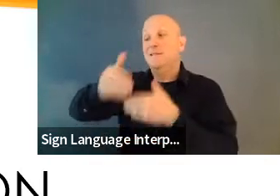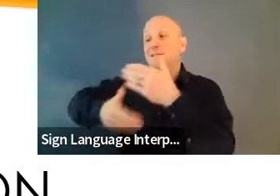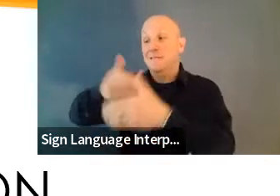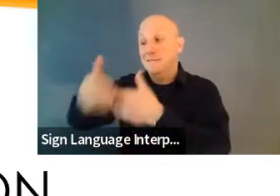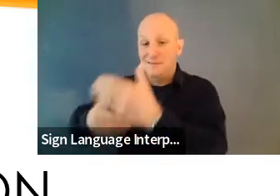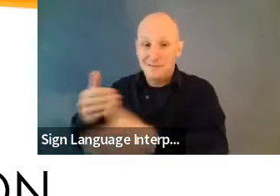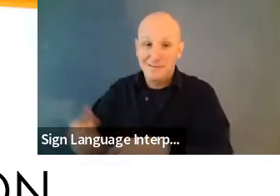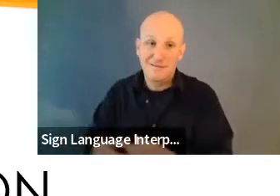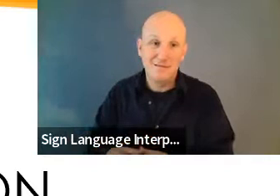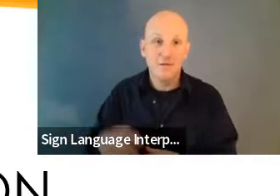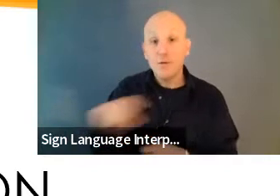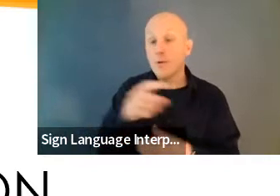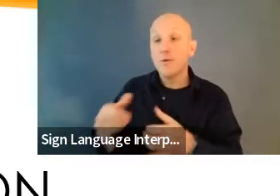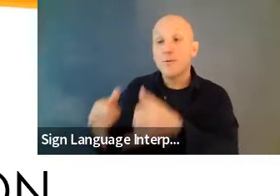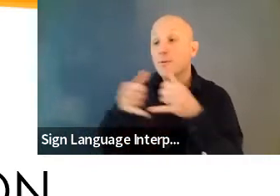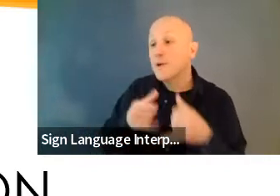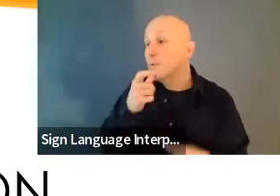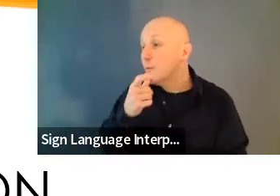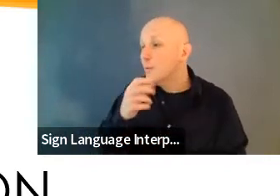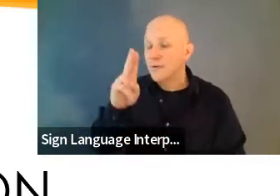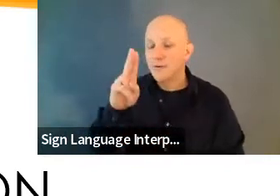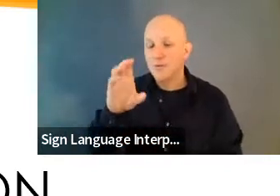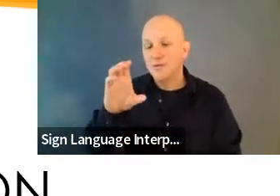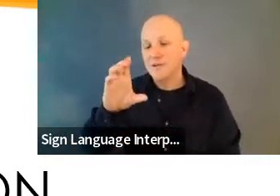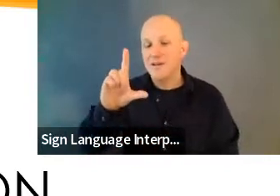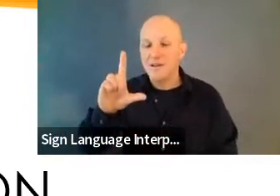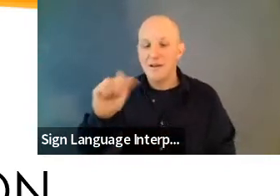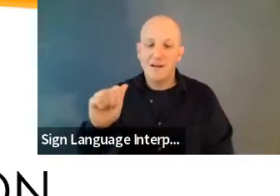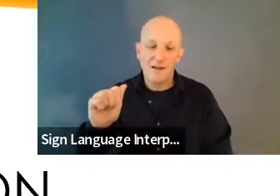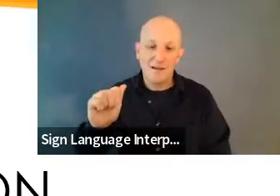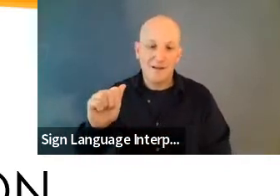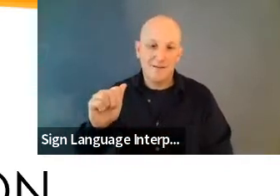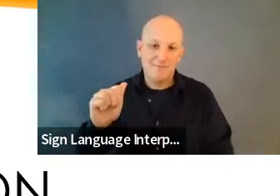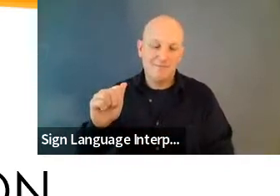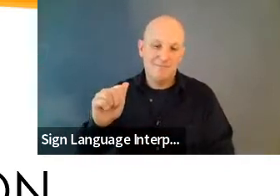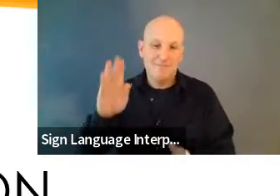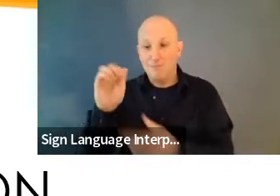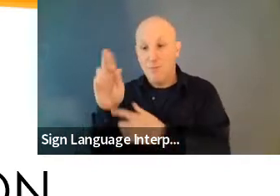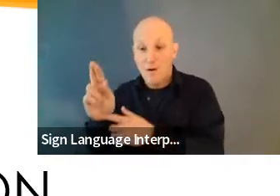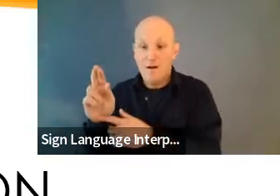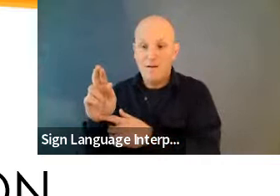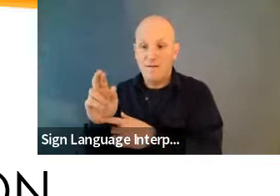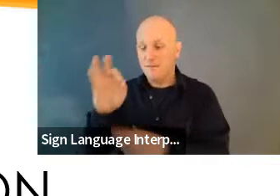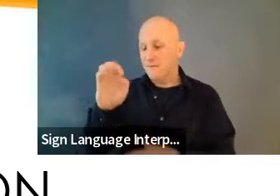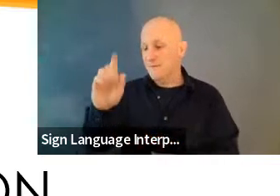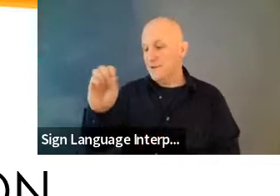Development at Berkeley, the UCLA Law Fellows Program, which I've had students in our Fresno City College Law